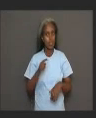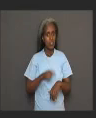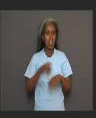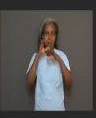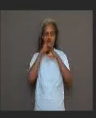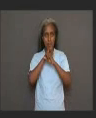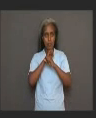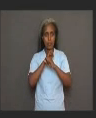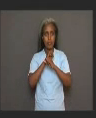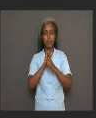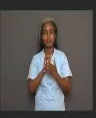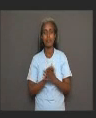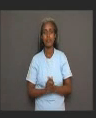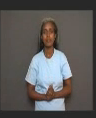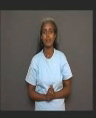Time's up.